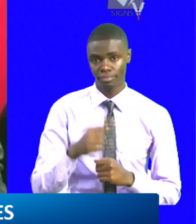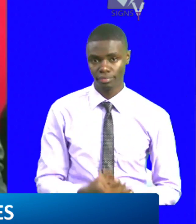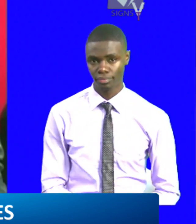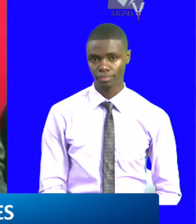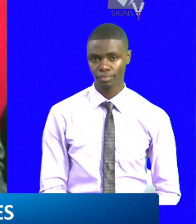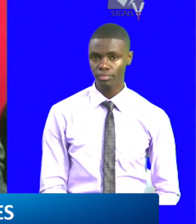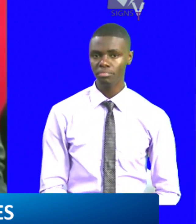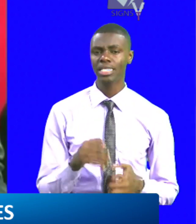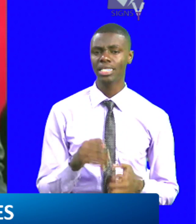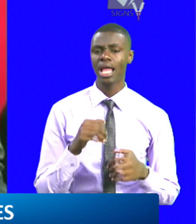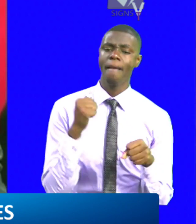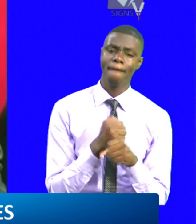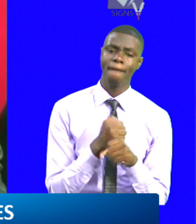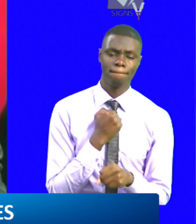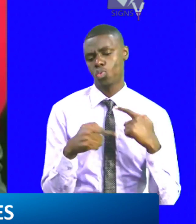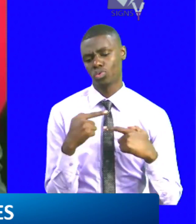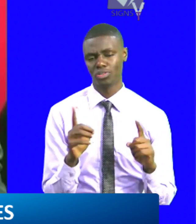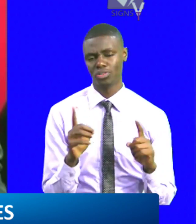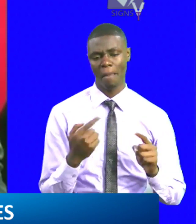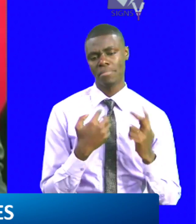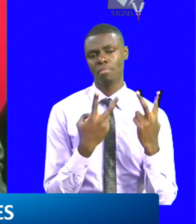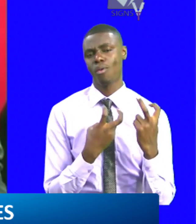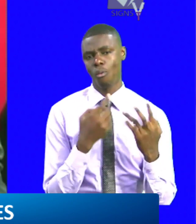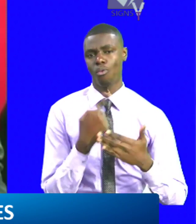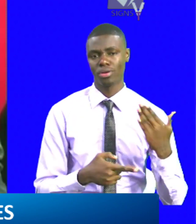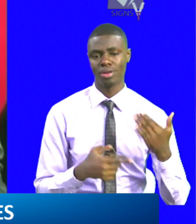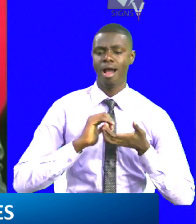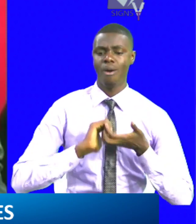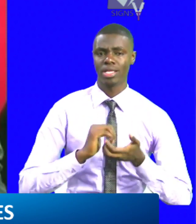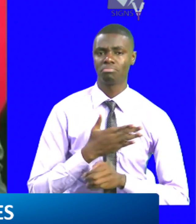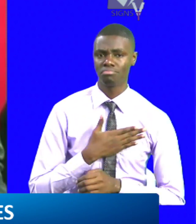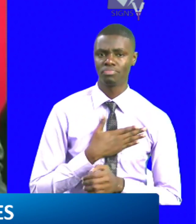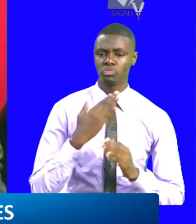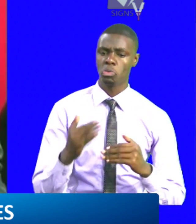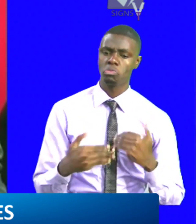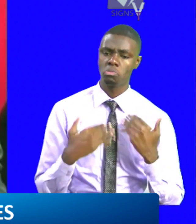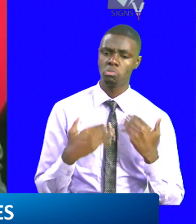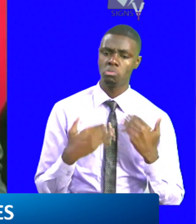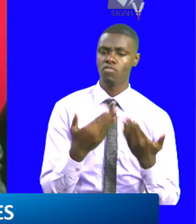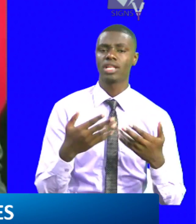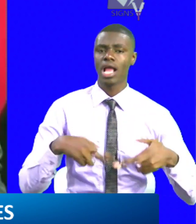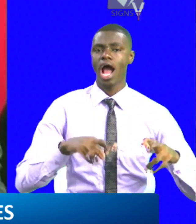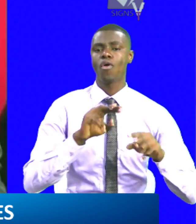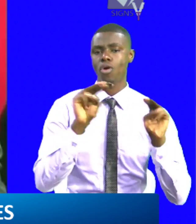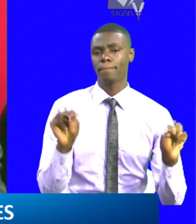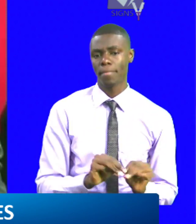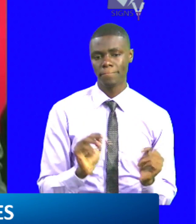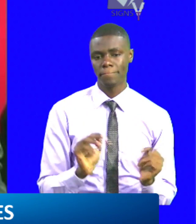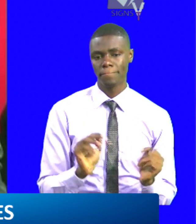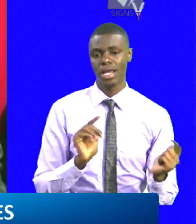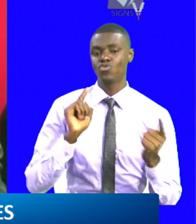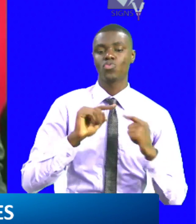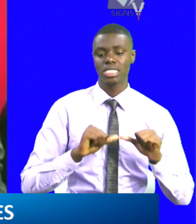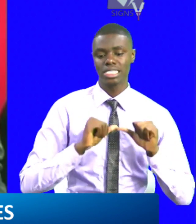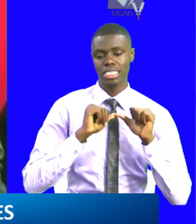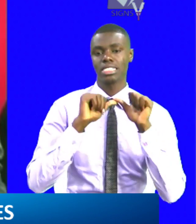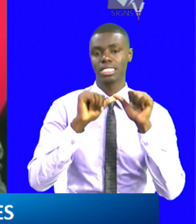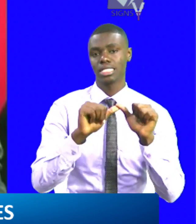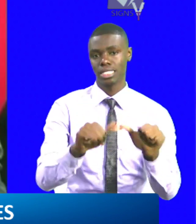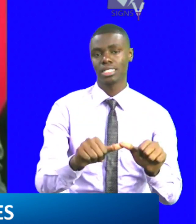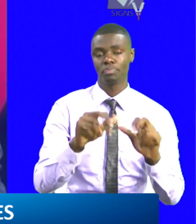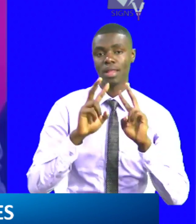witness to its devastating impact on the people, on Sudan, and on the region.